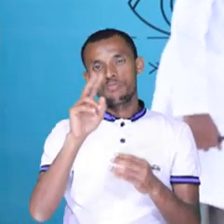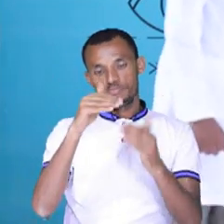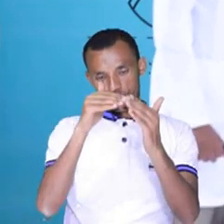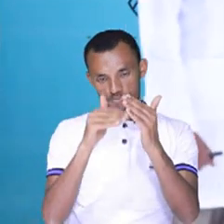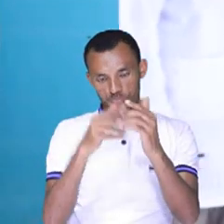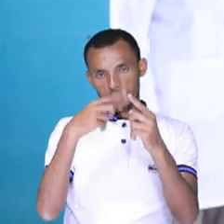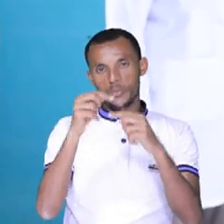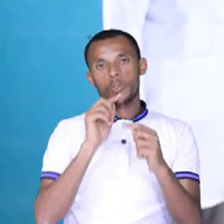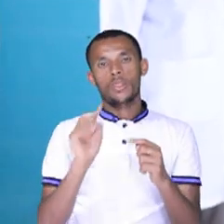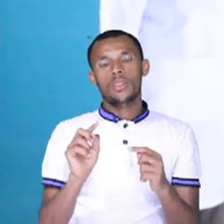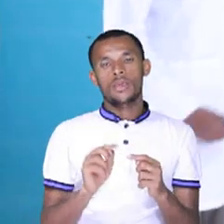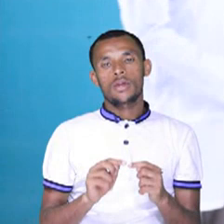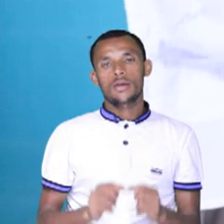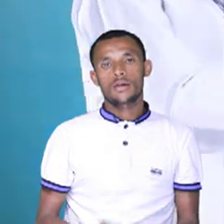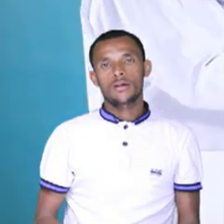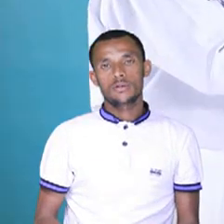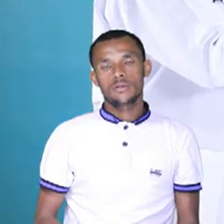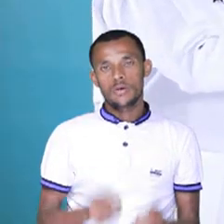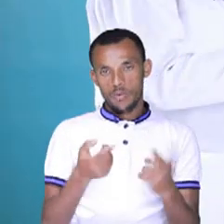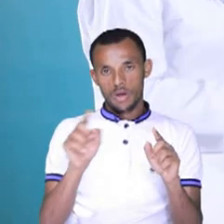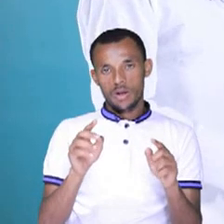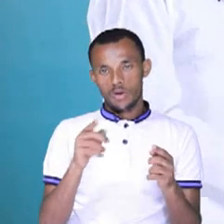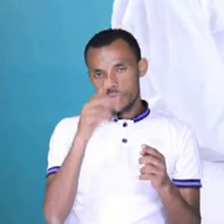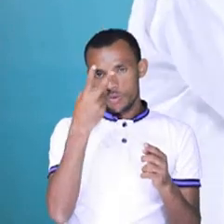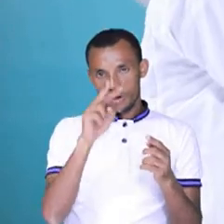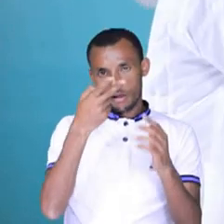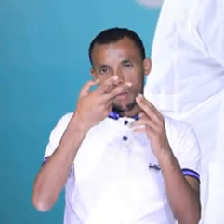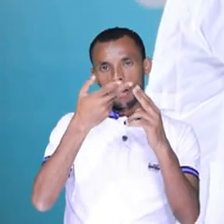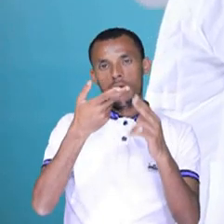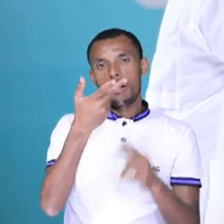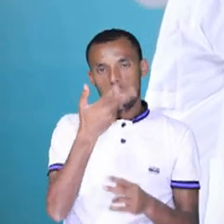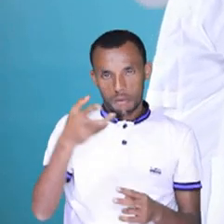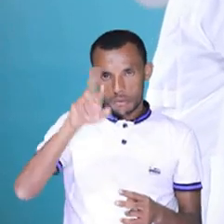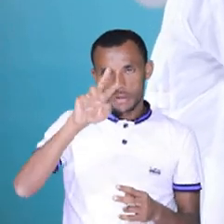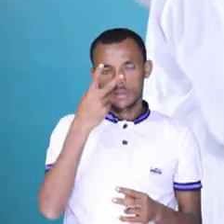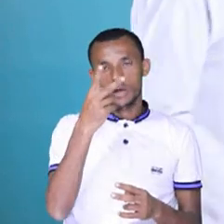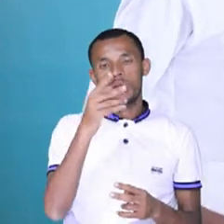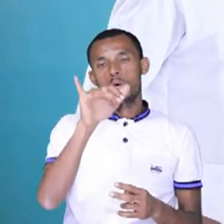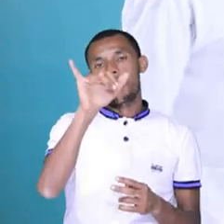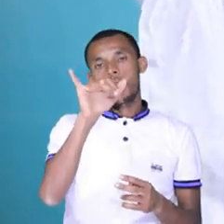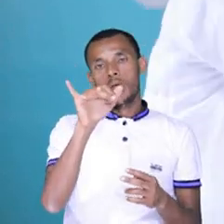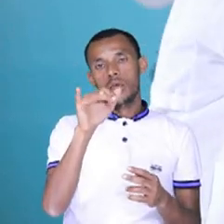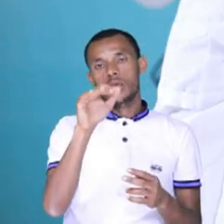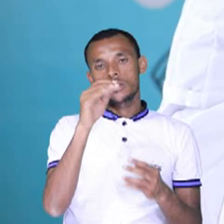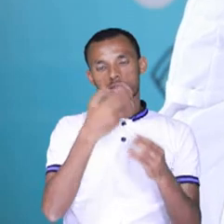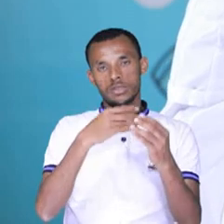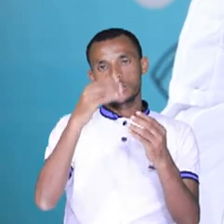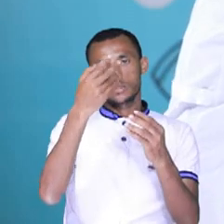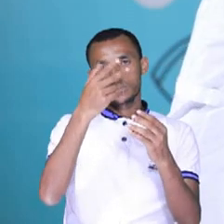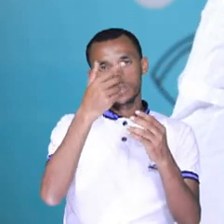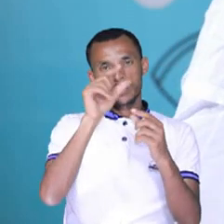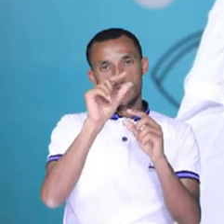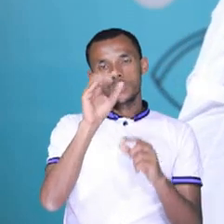of 1, x to the power of 0. When you are looking at the reverse, we don't have y. That means y is the power of 0. Y